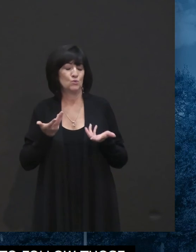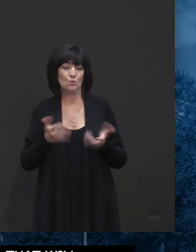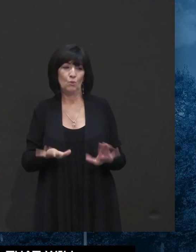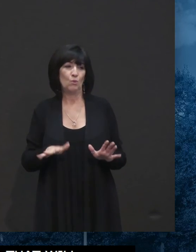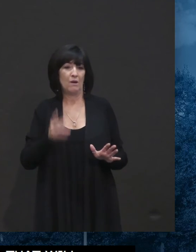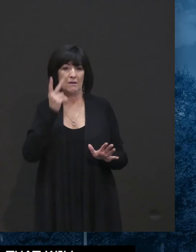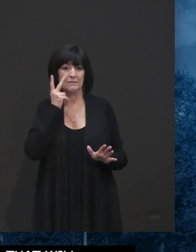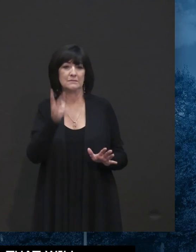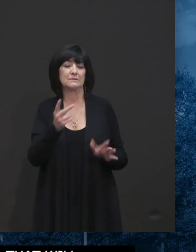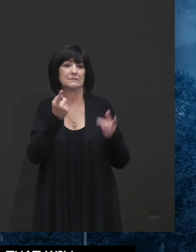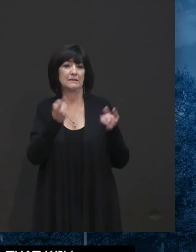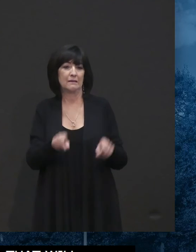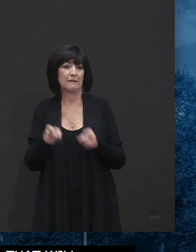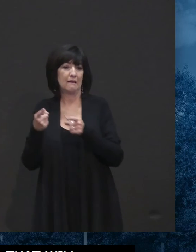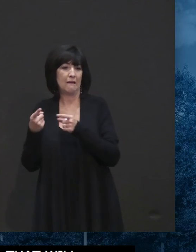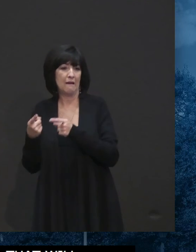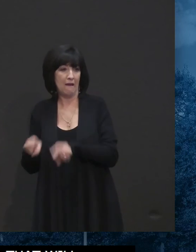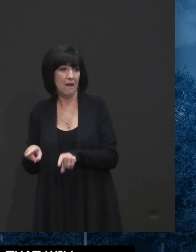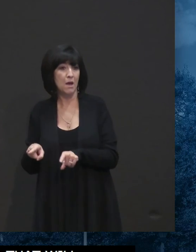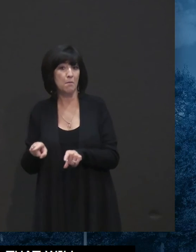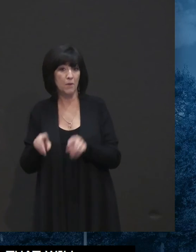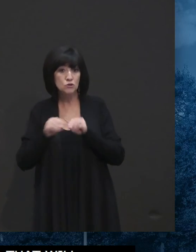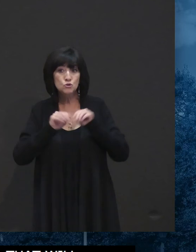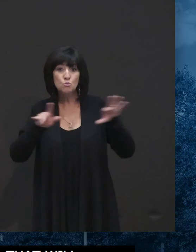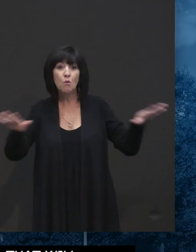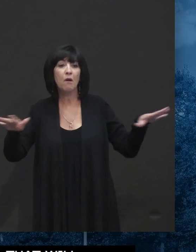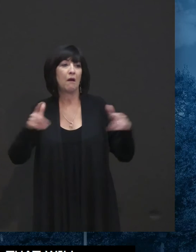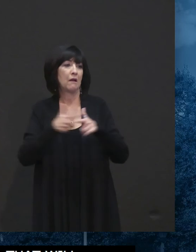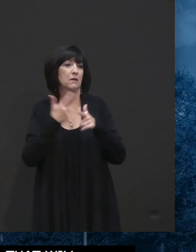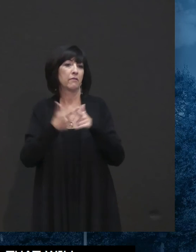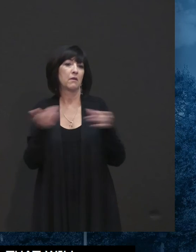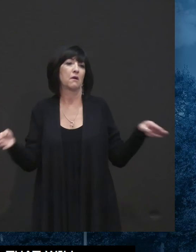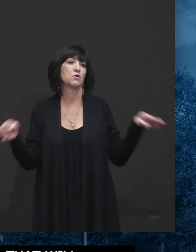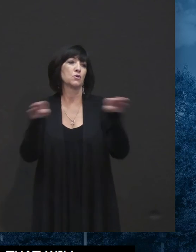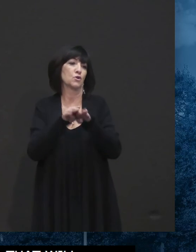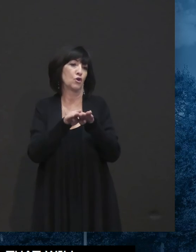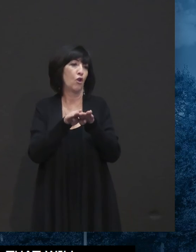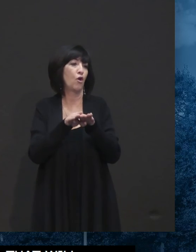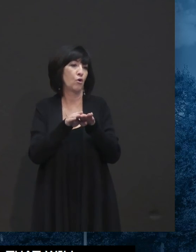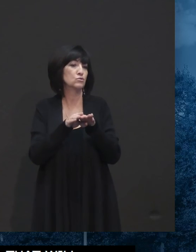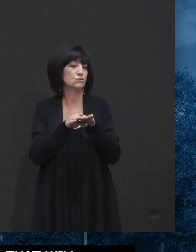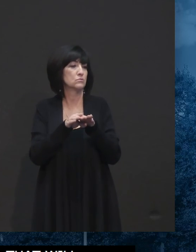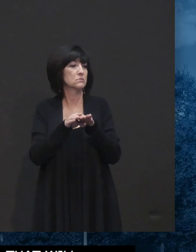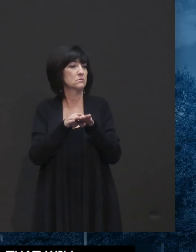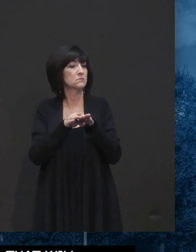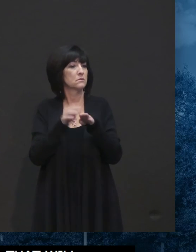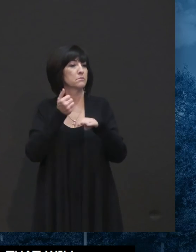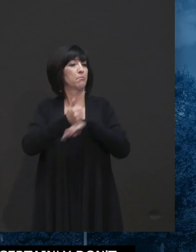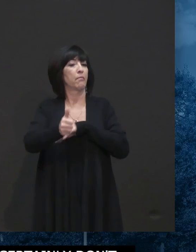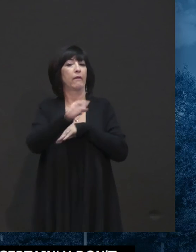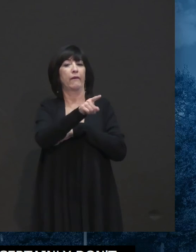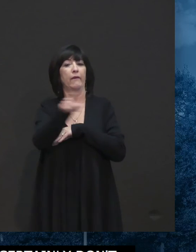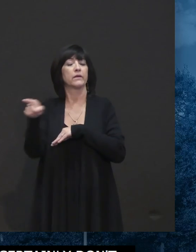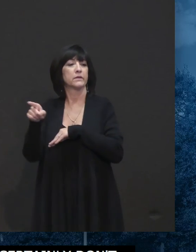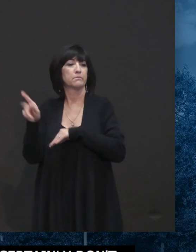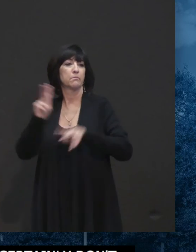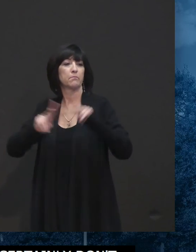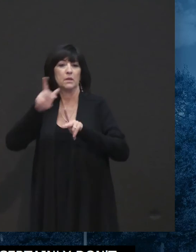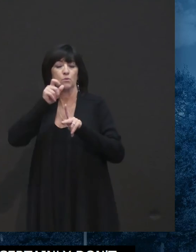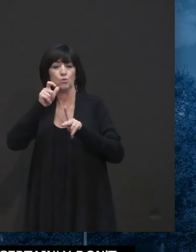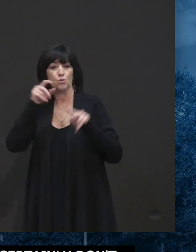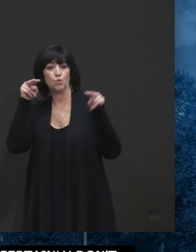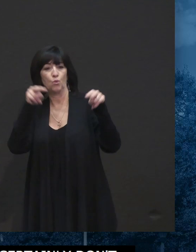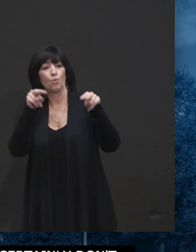sports having to be shut down because spectators didn't follow the rules with respect to